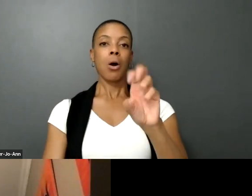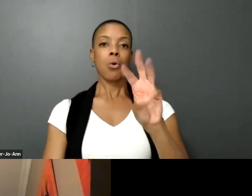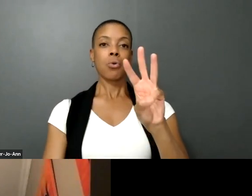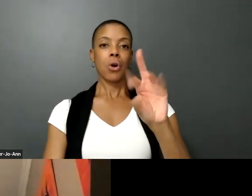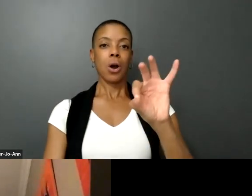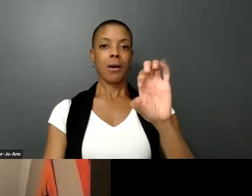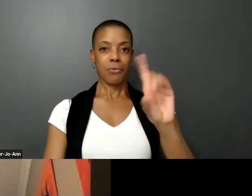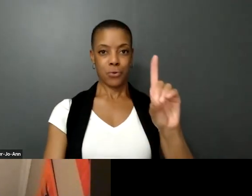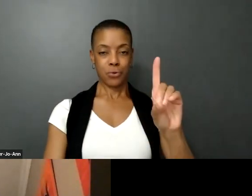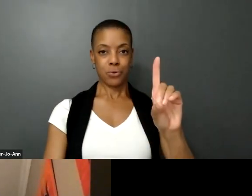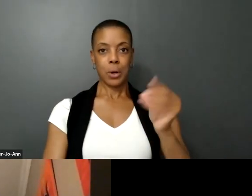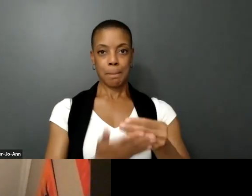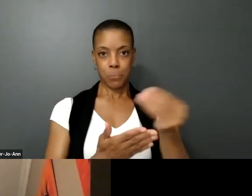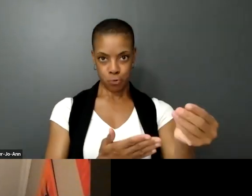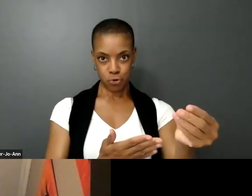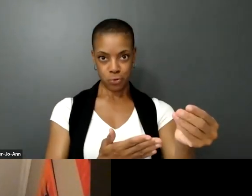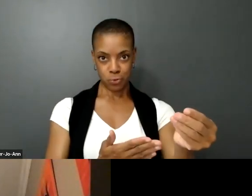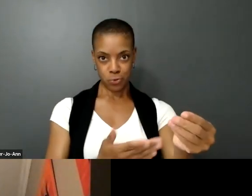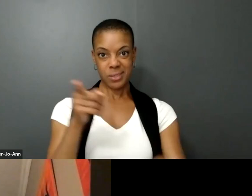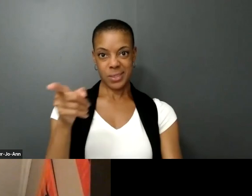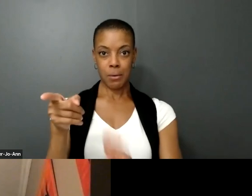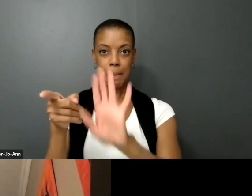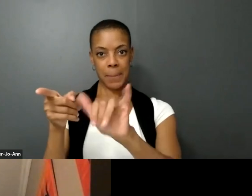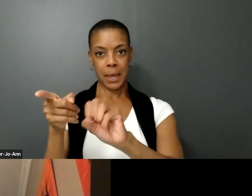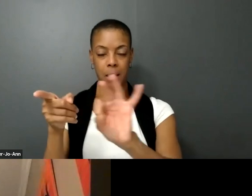at the Bay of Quinte. And